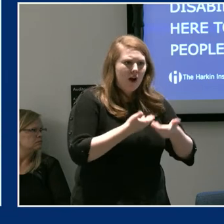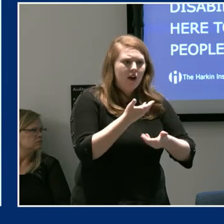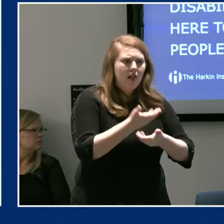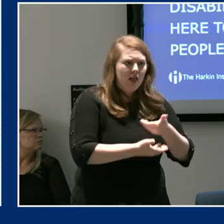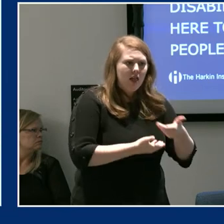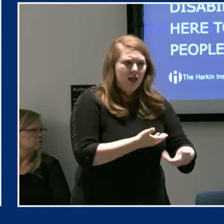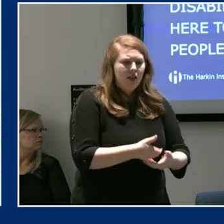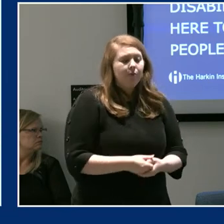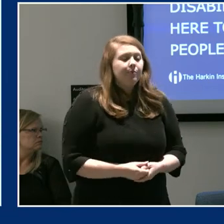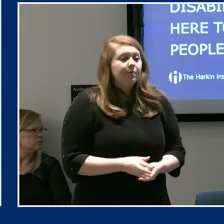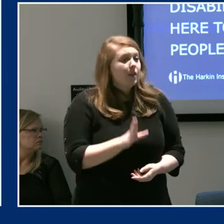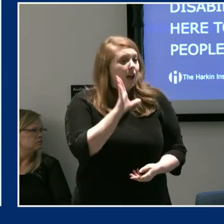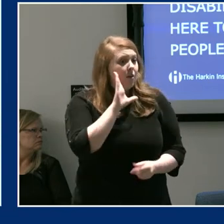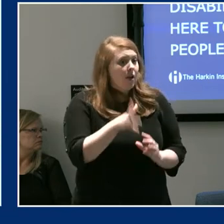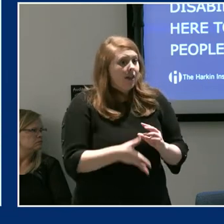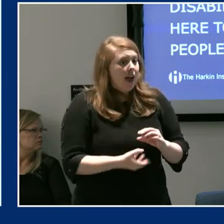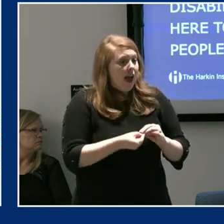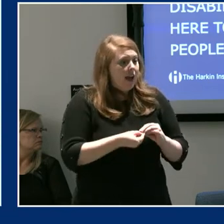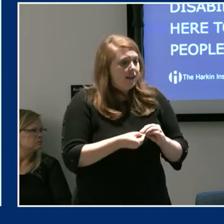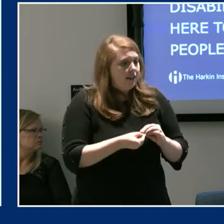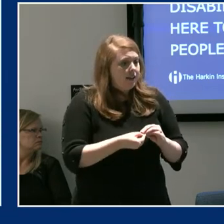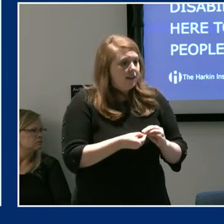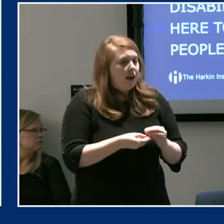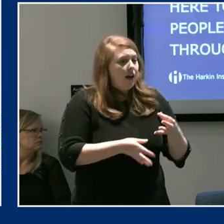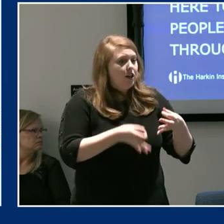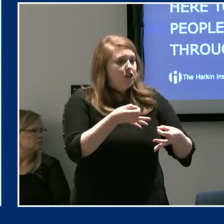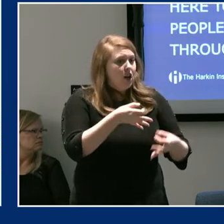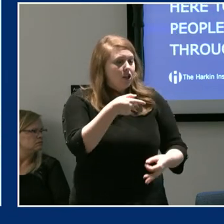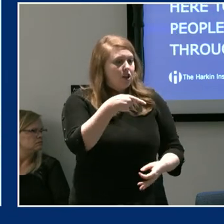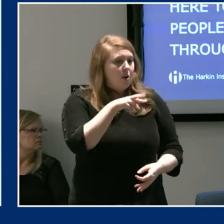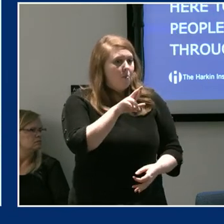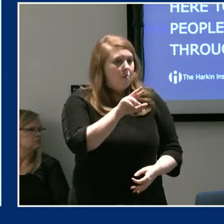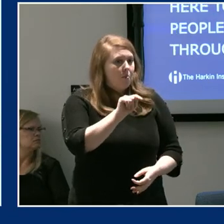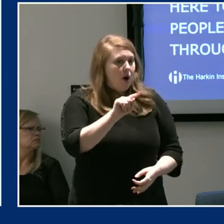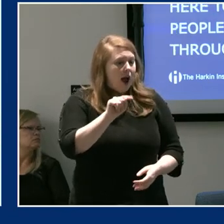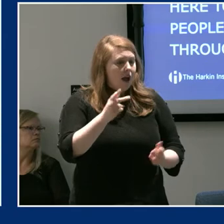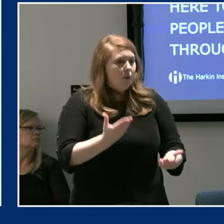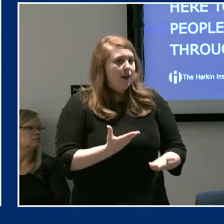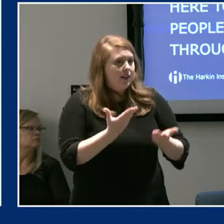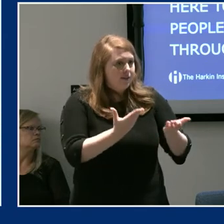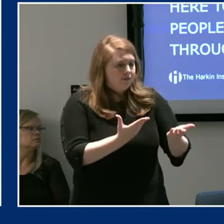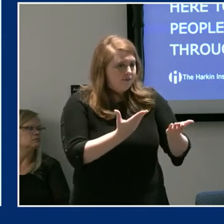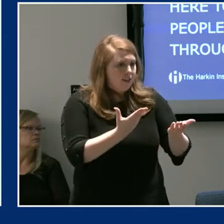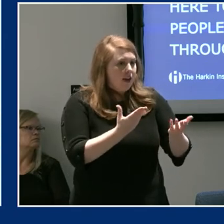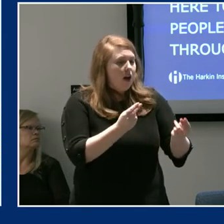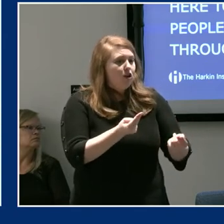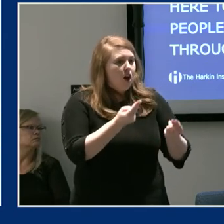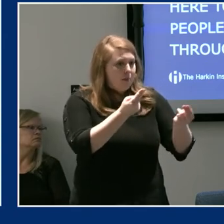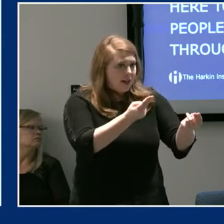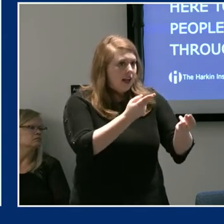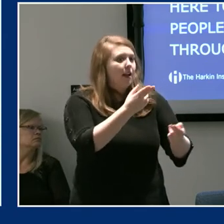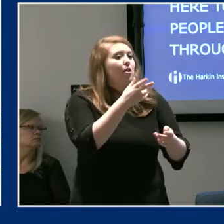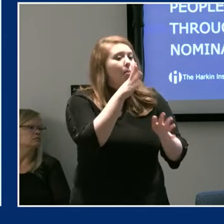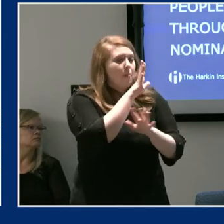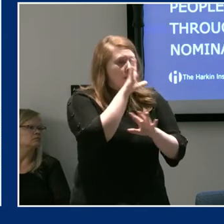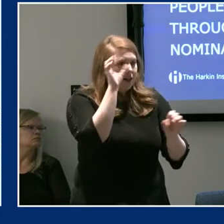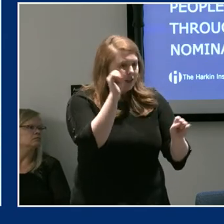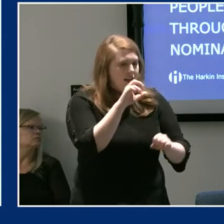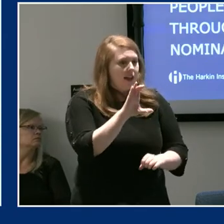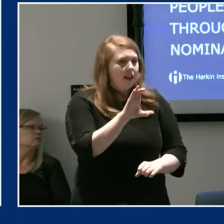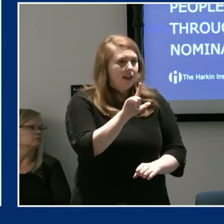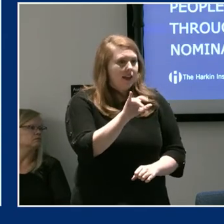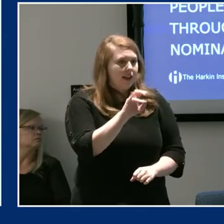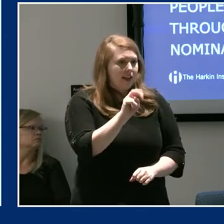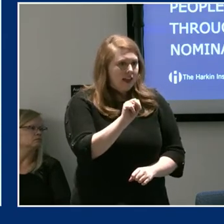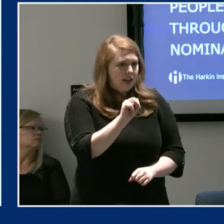I just might add that Judge Pratt was nominated by President Clinton, served as Chief Judge from 2006